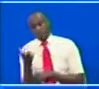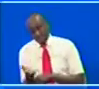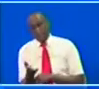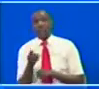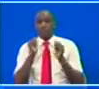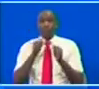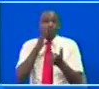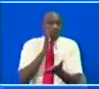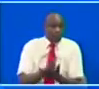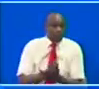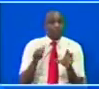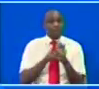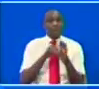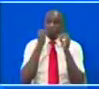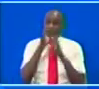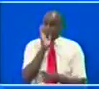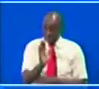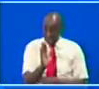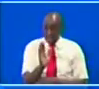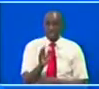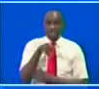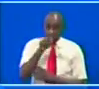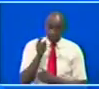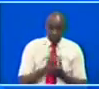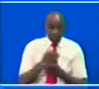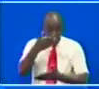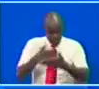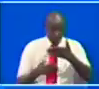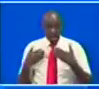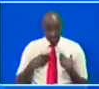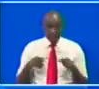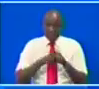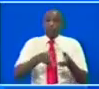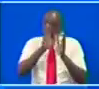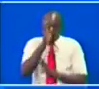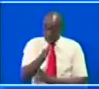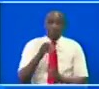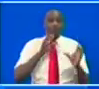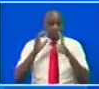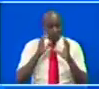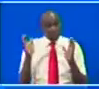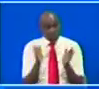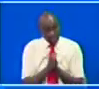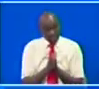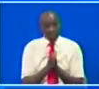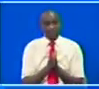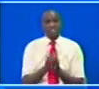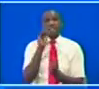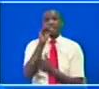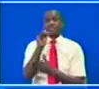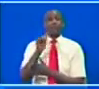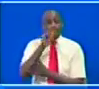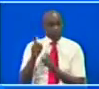to verify their member details via mobile phone, with the same platform being used for communication and inquiries. The